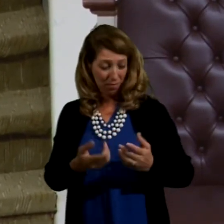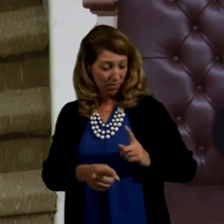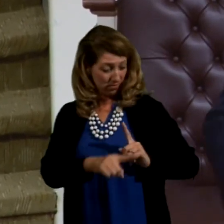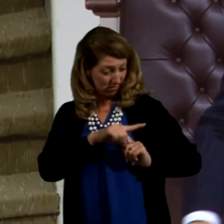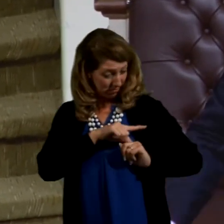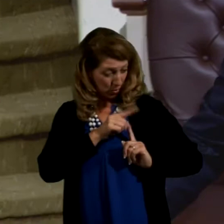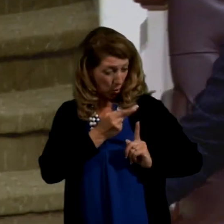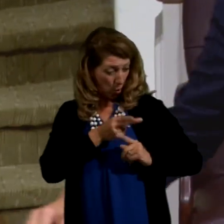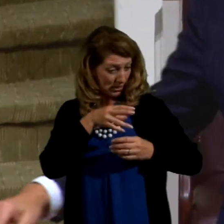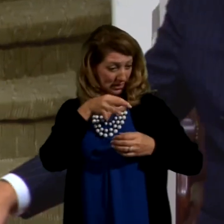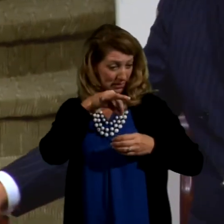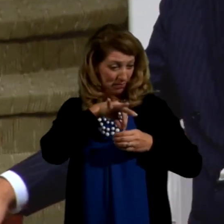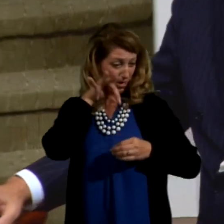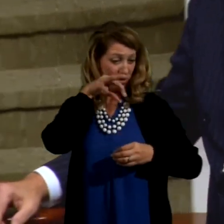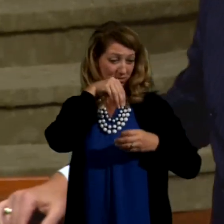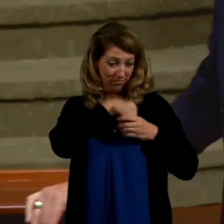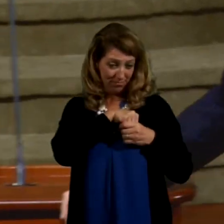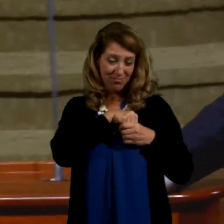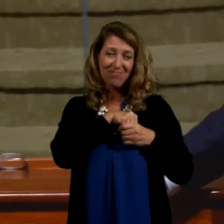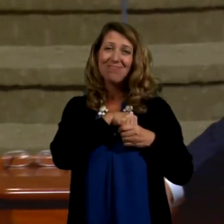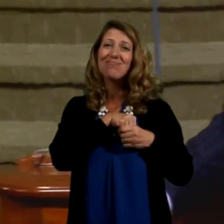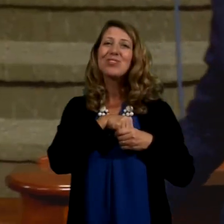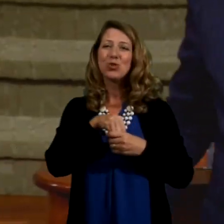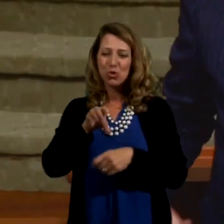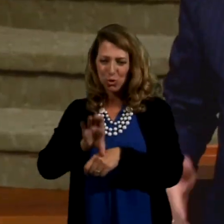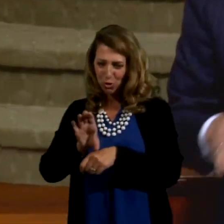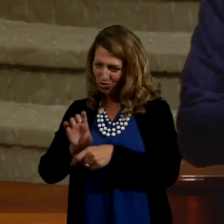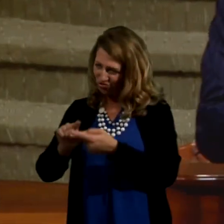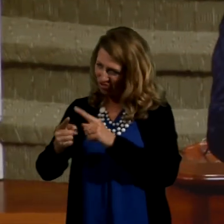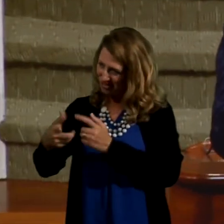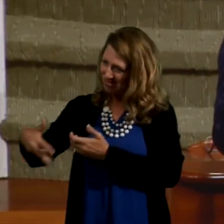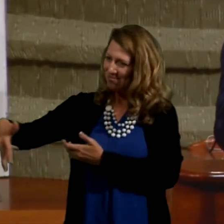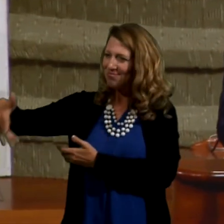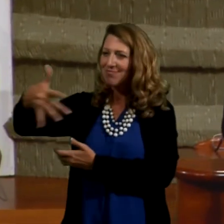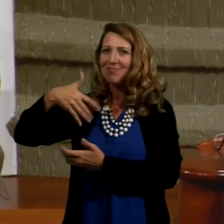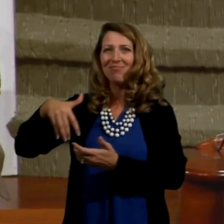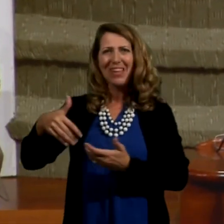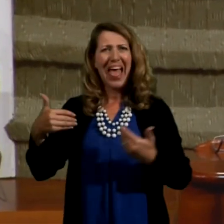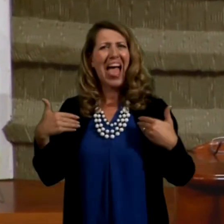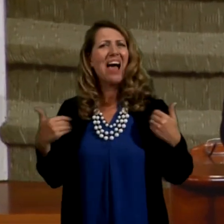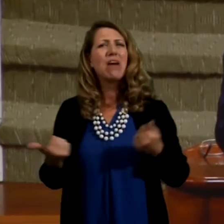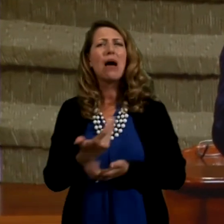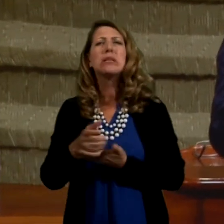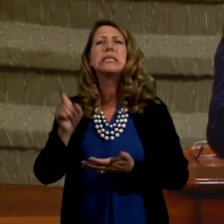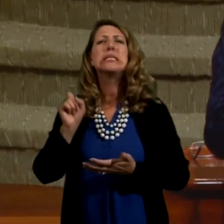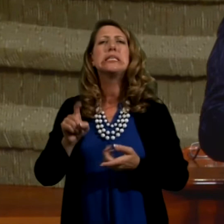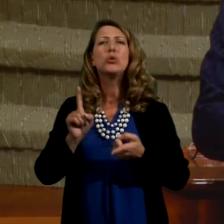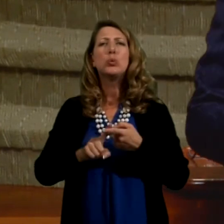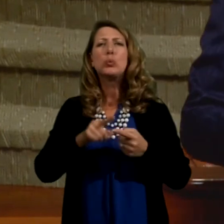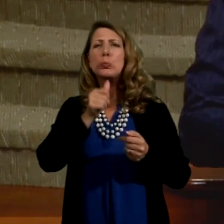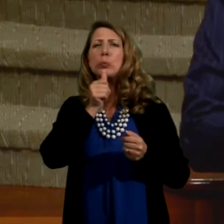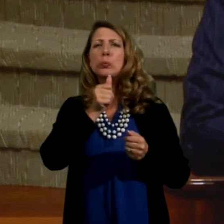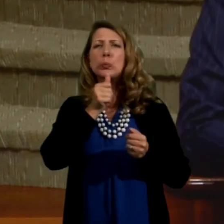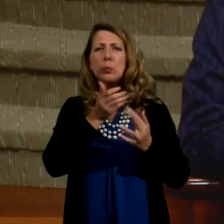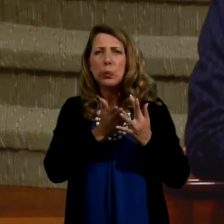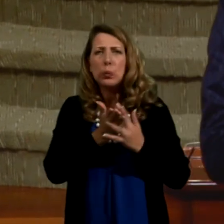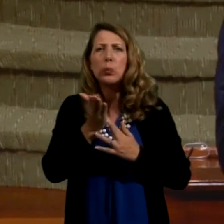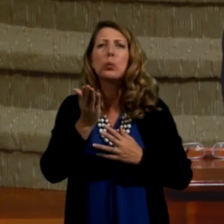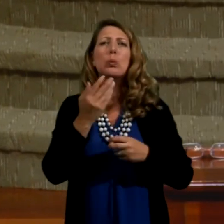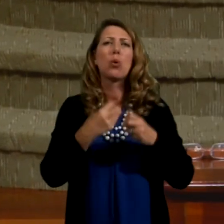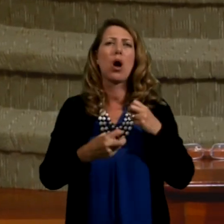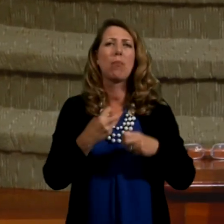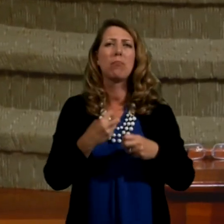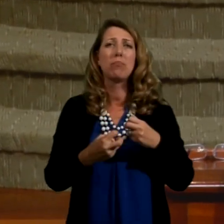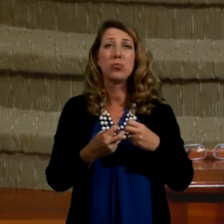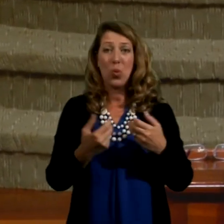church, you got everything you need to weather the difficulties of life if we do our job. If you got a Bible, love your